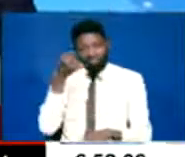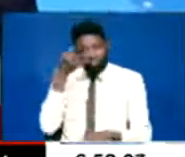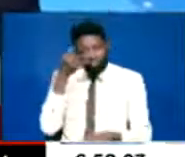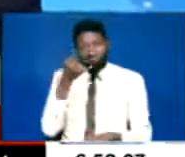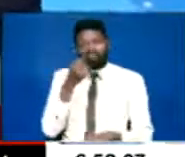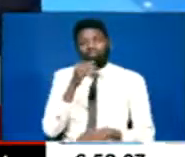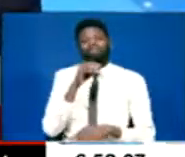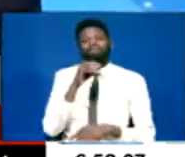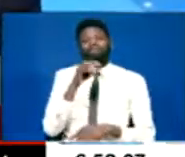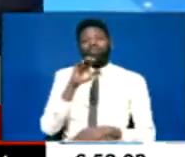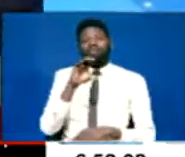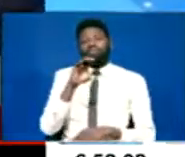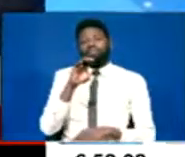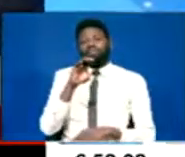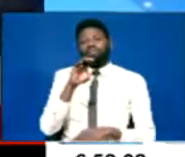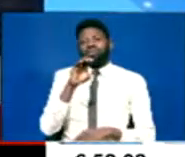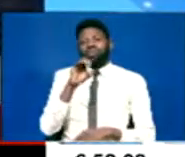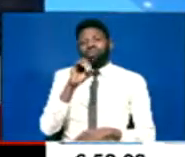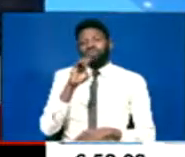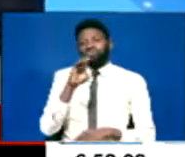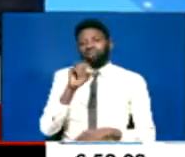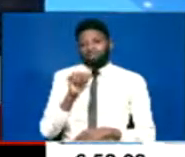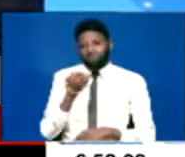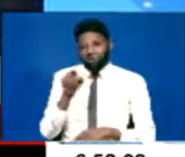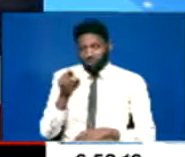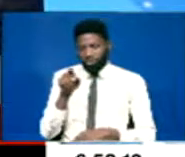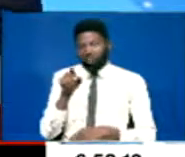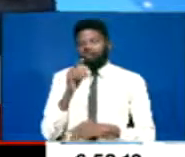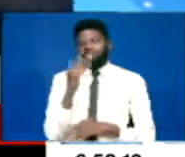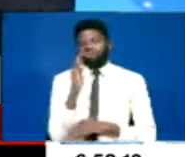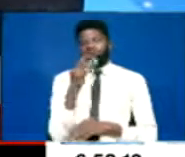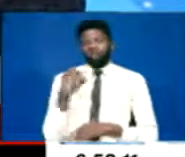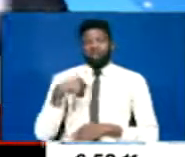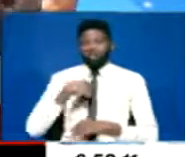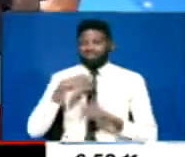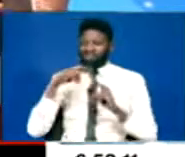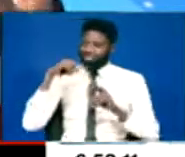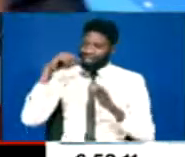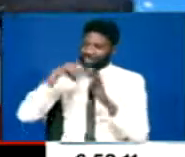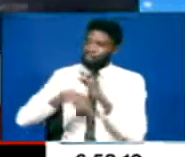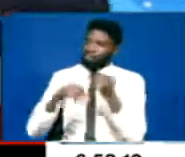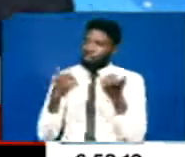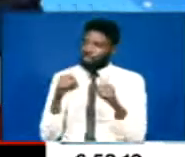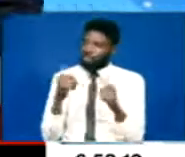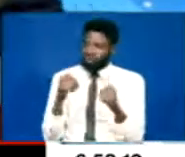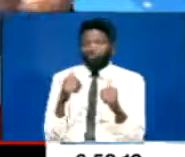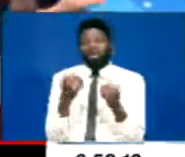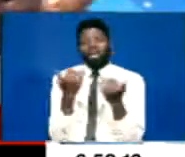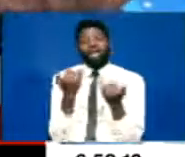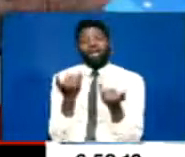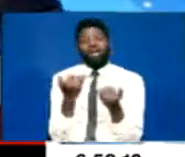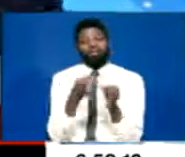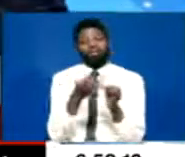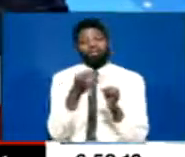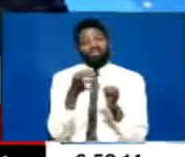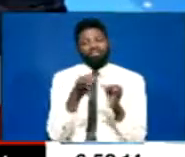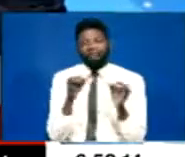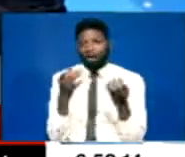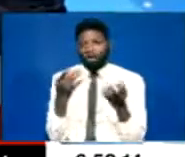plant. those are things we have not been able to interrogate. So in terms of acreage and how sustainable it is, we have not gotten the